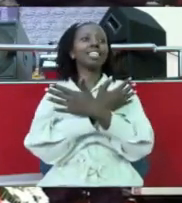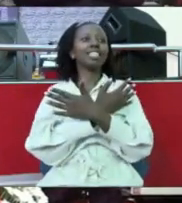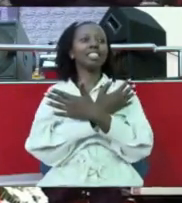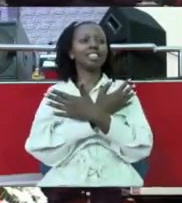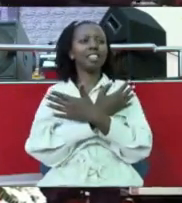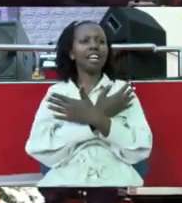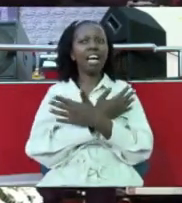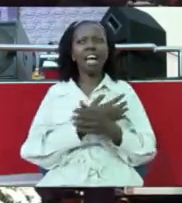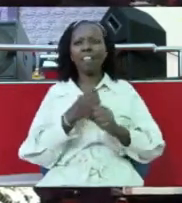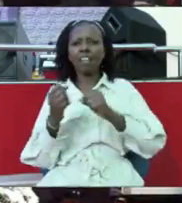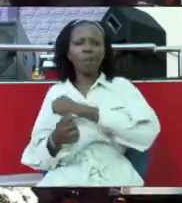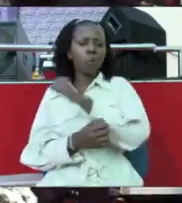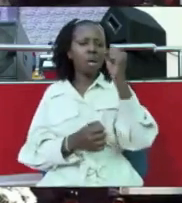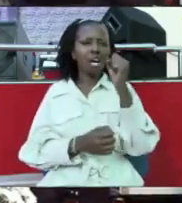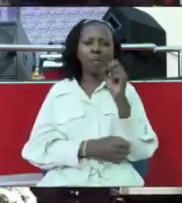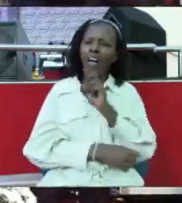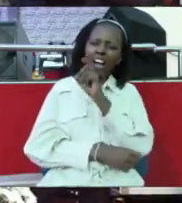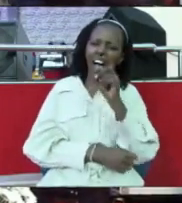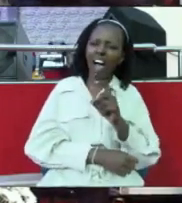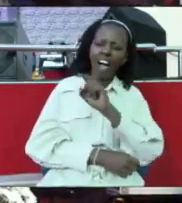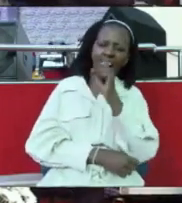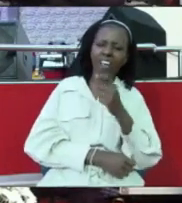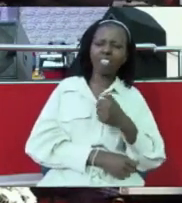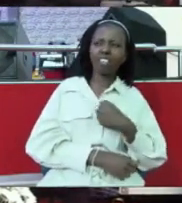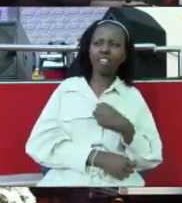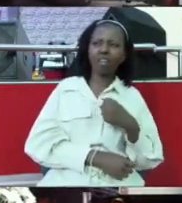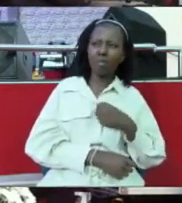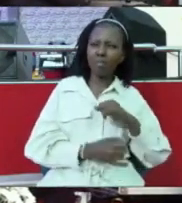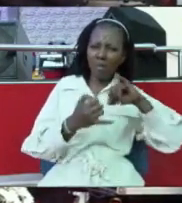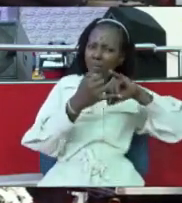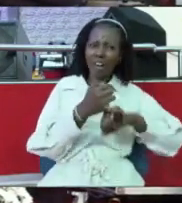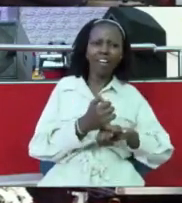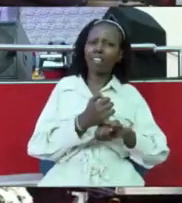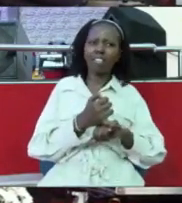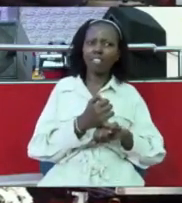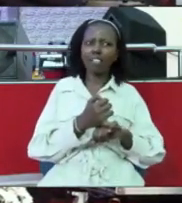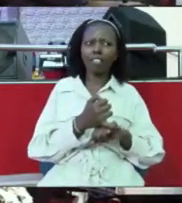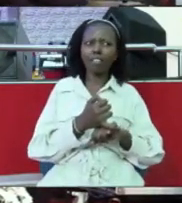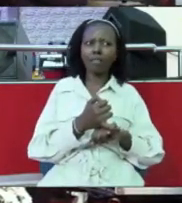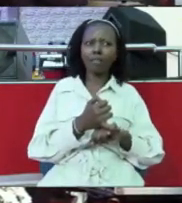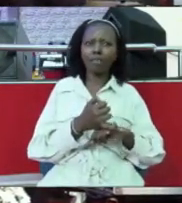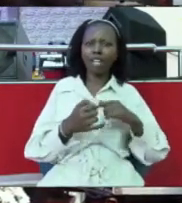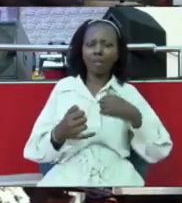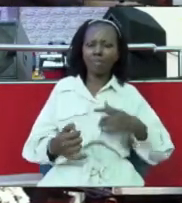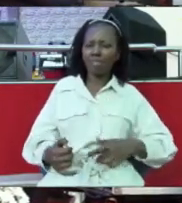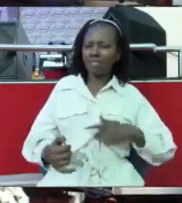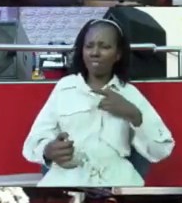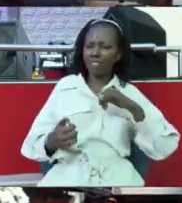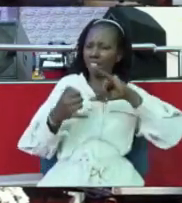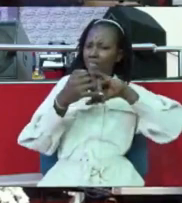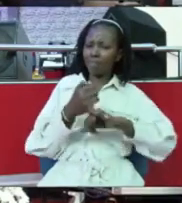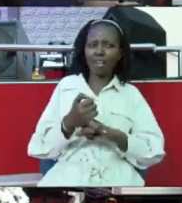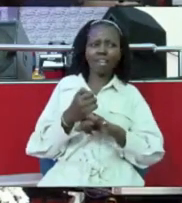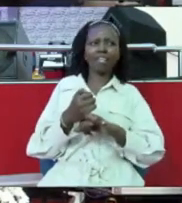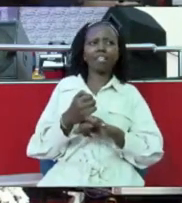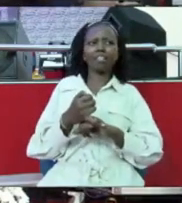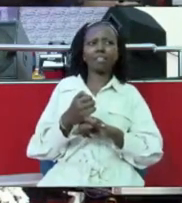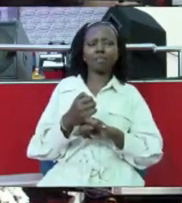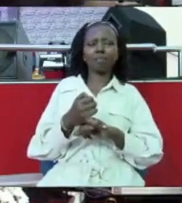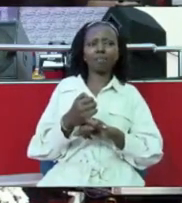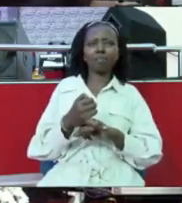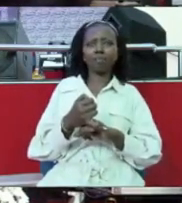Alafu unaamka unajiuliza. Then you wake up ask yourself. Kweli nimeoa? Have I married really? Am I feeling like married? Nahisi ni kama nimeoa